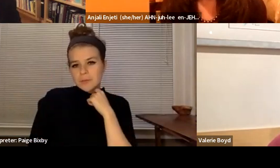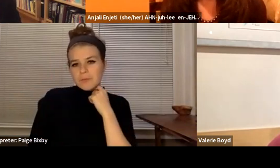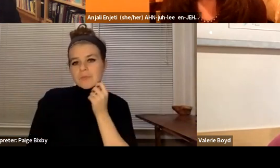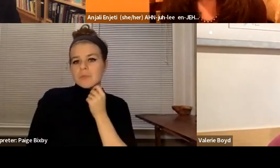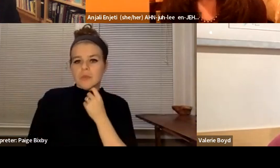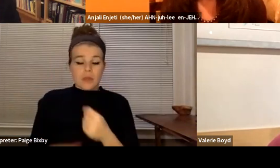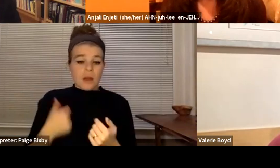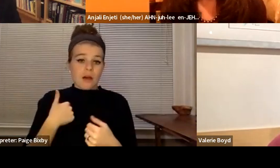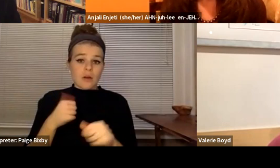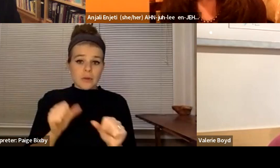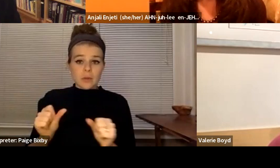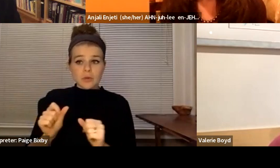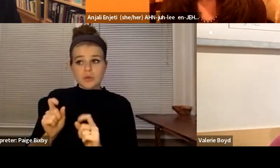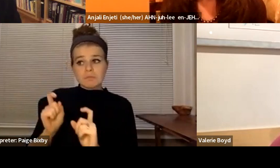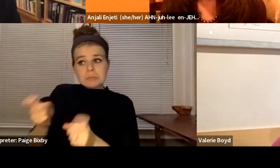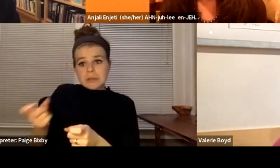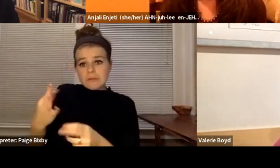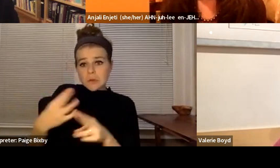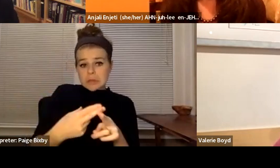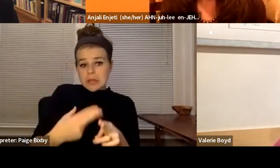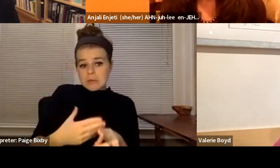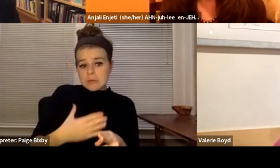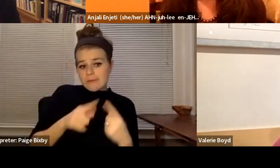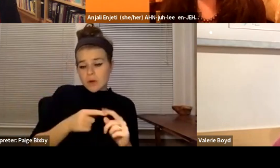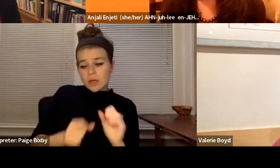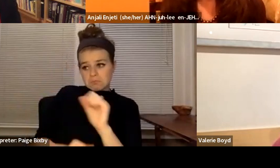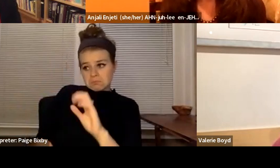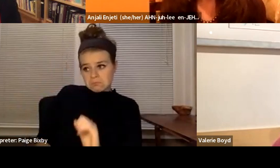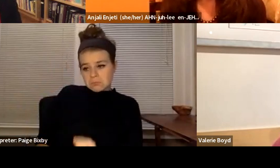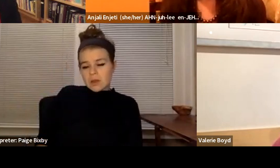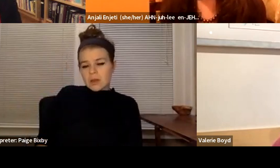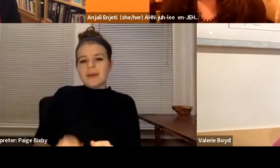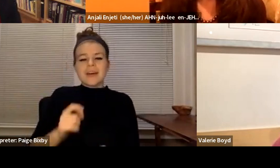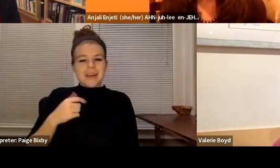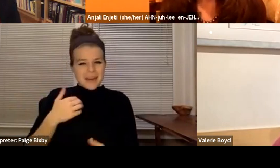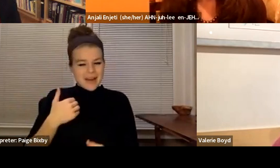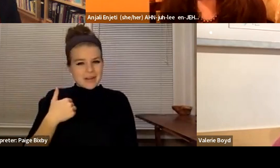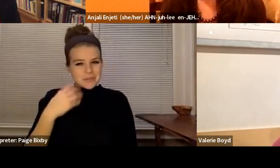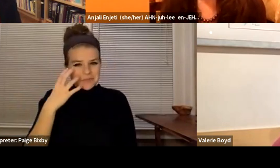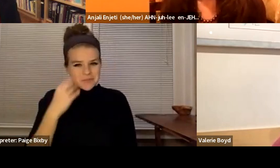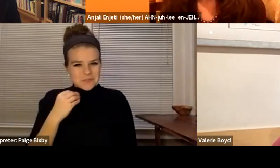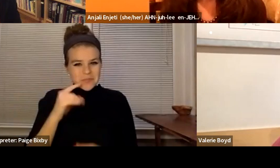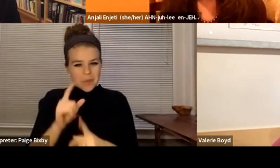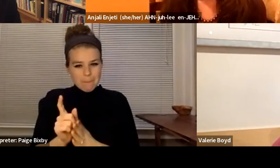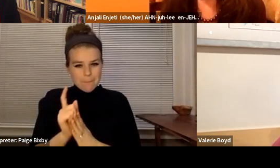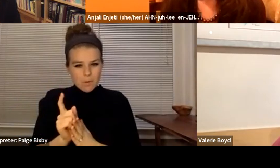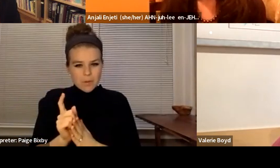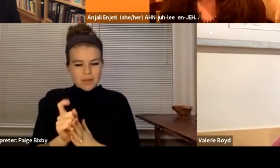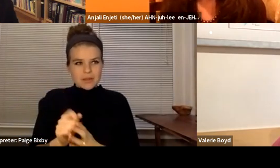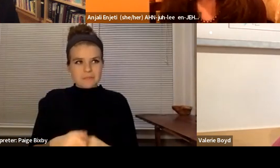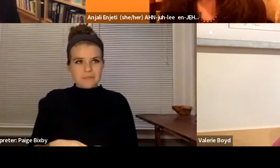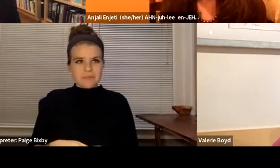I was able to pass along the names of a couple of friends. And I had this moment of, you know,